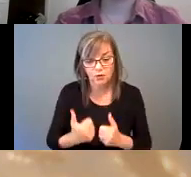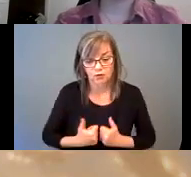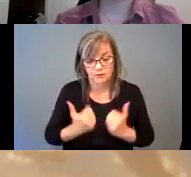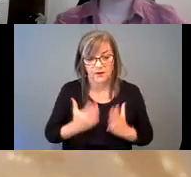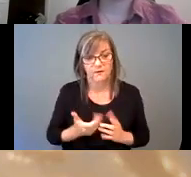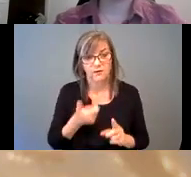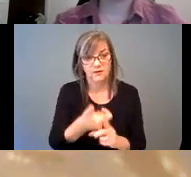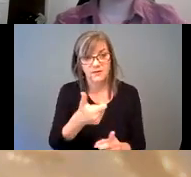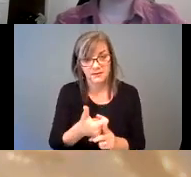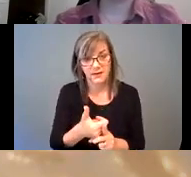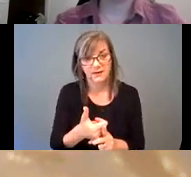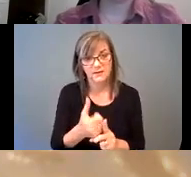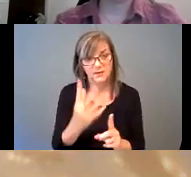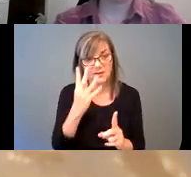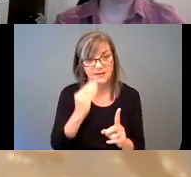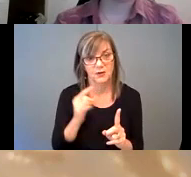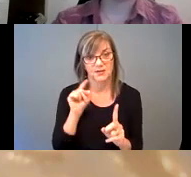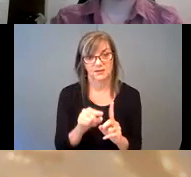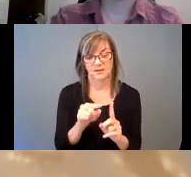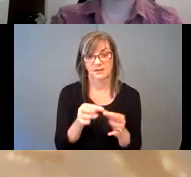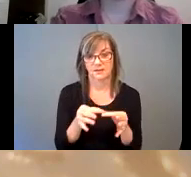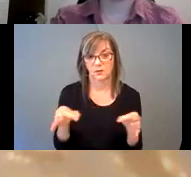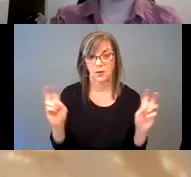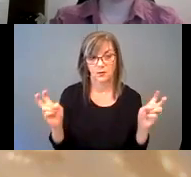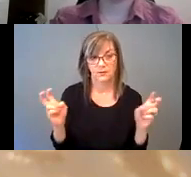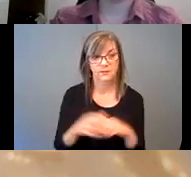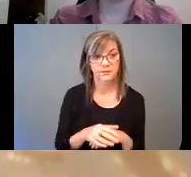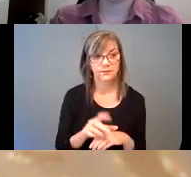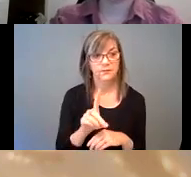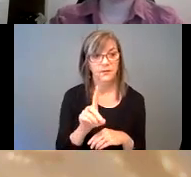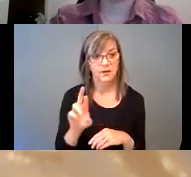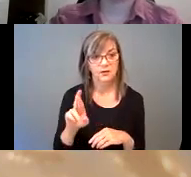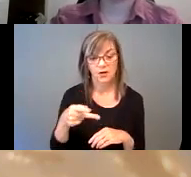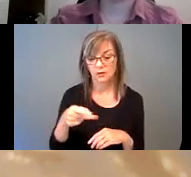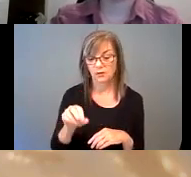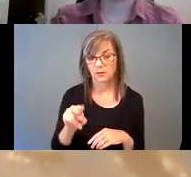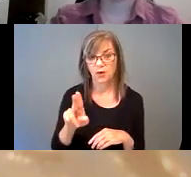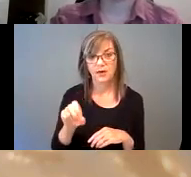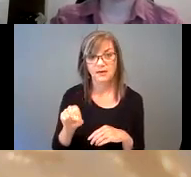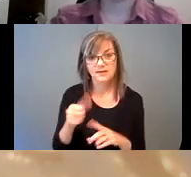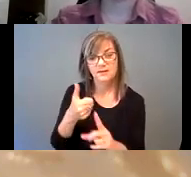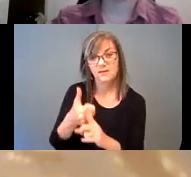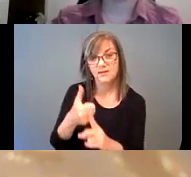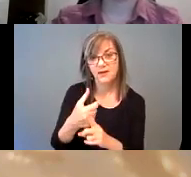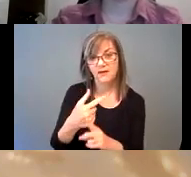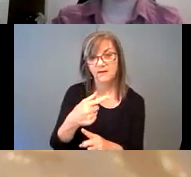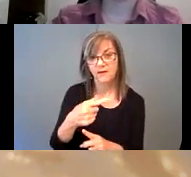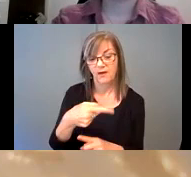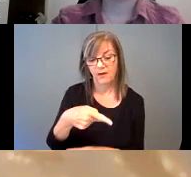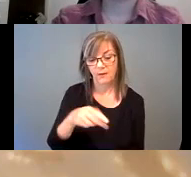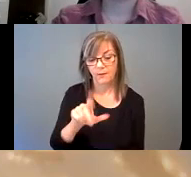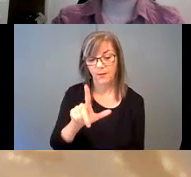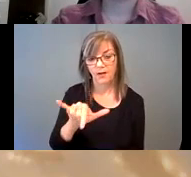quote from Dr. Porges, who's the kind of founder of polyvagal theory. He talks about how we're wired